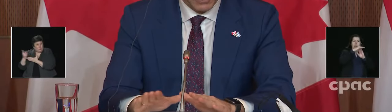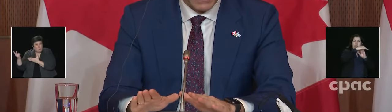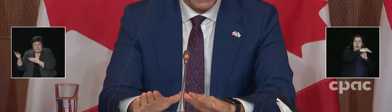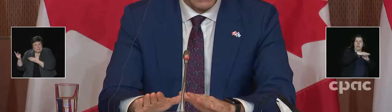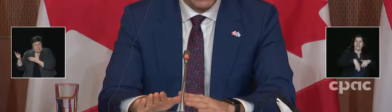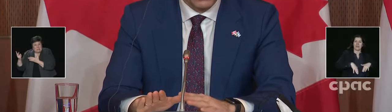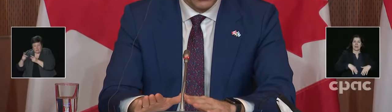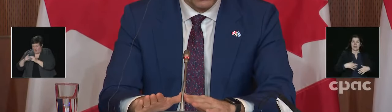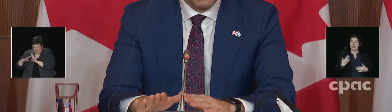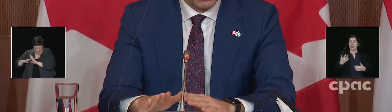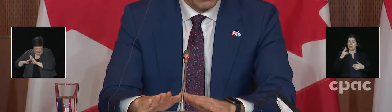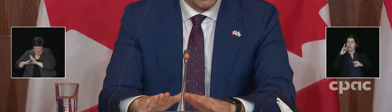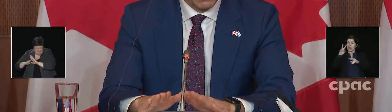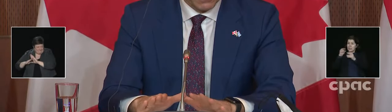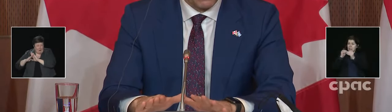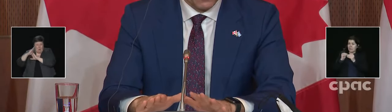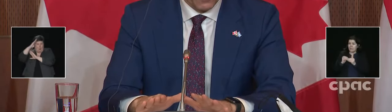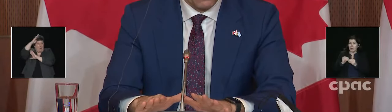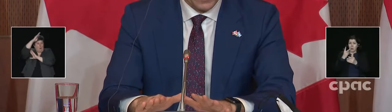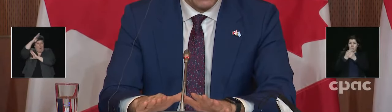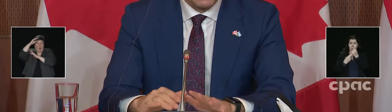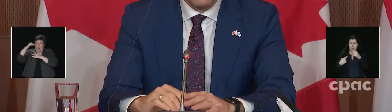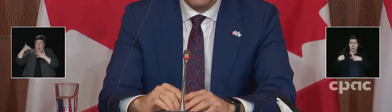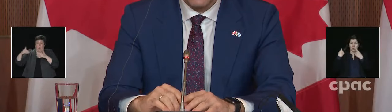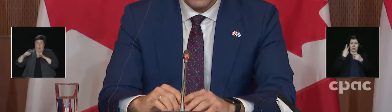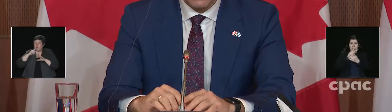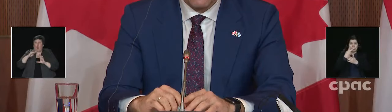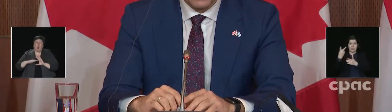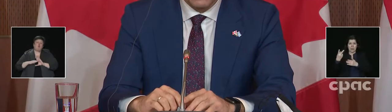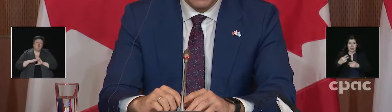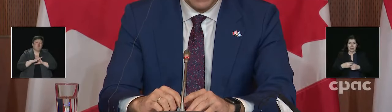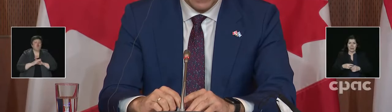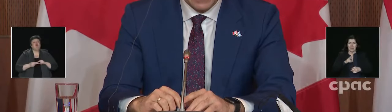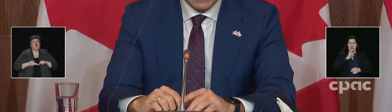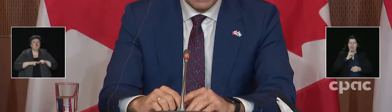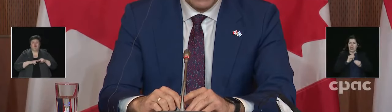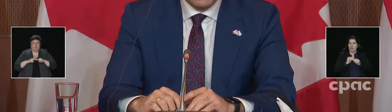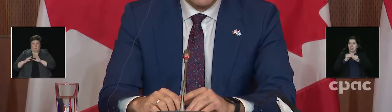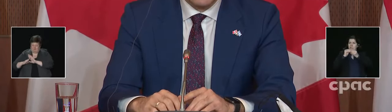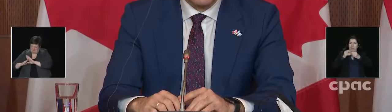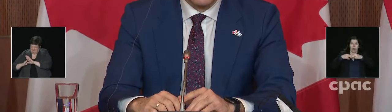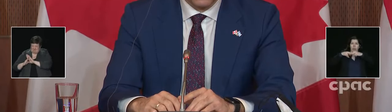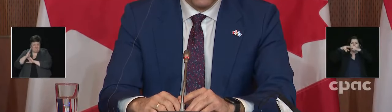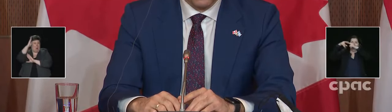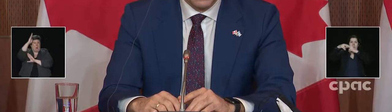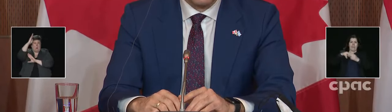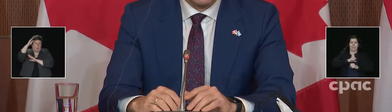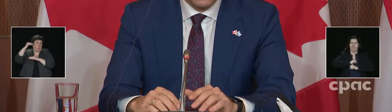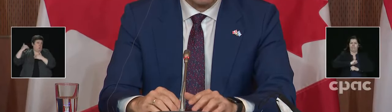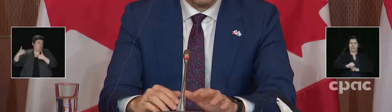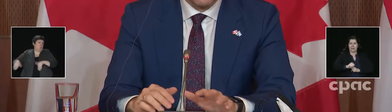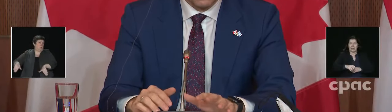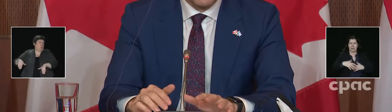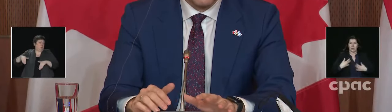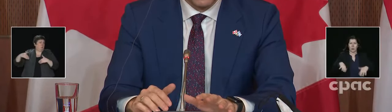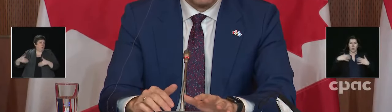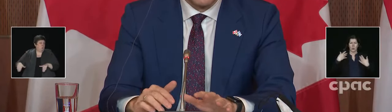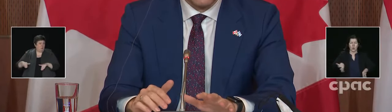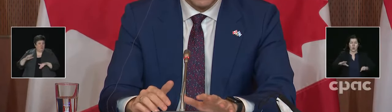the speed and the slope are very, very high. So there is a lot